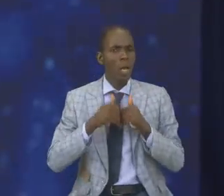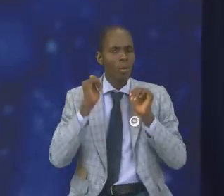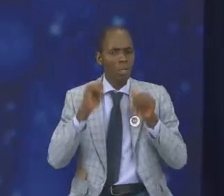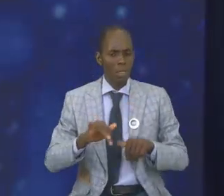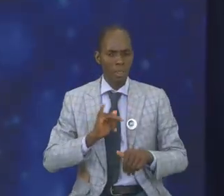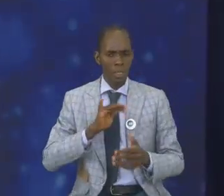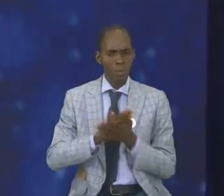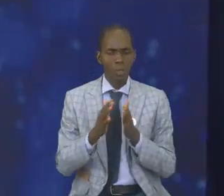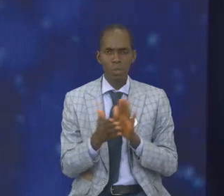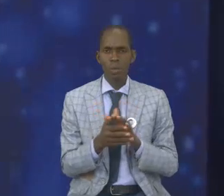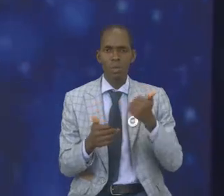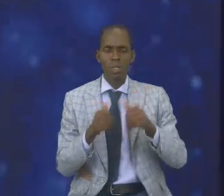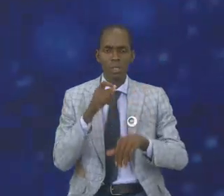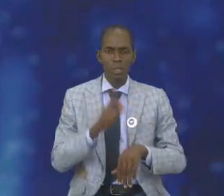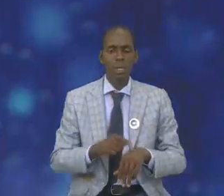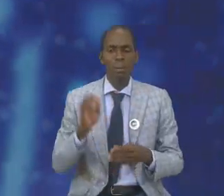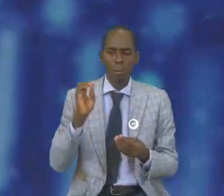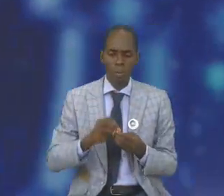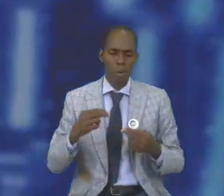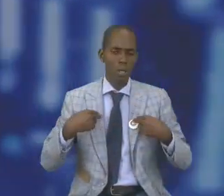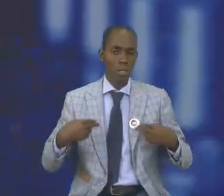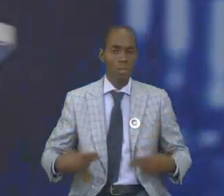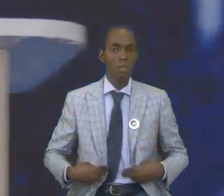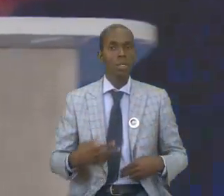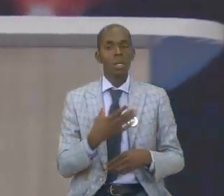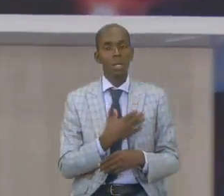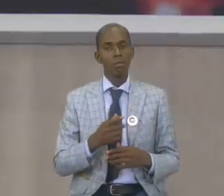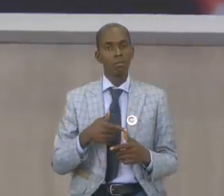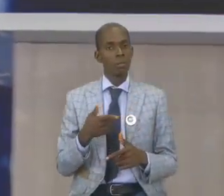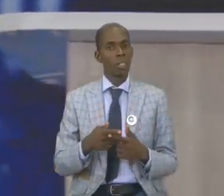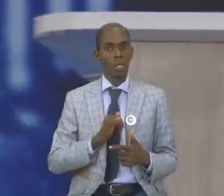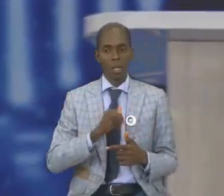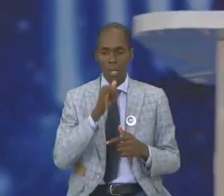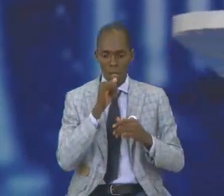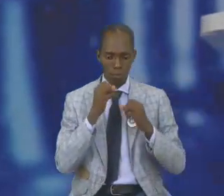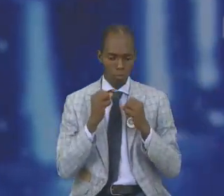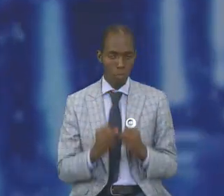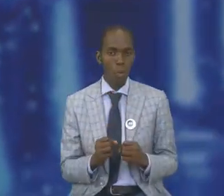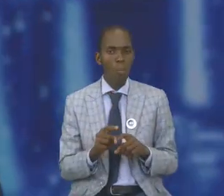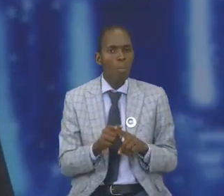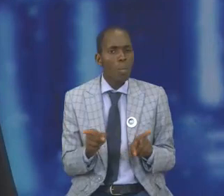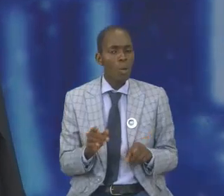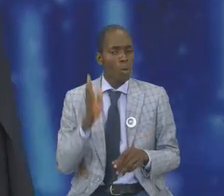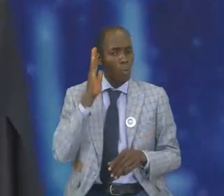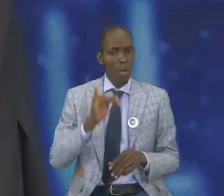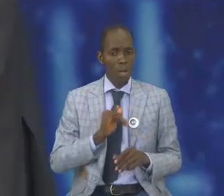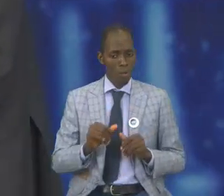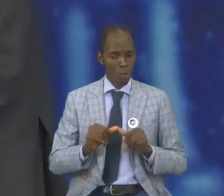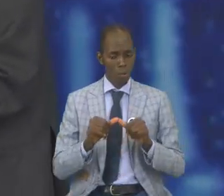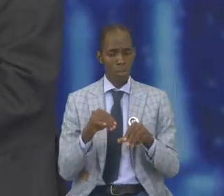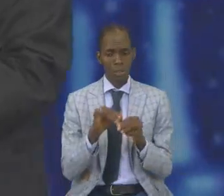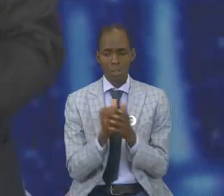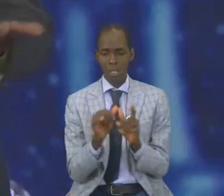times healthier? And then I'm stronger, but am I going to remain at that level